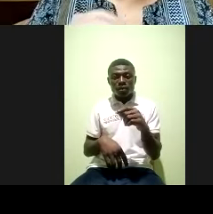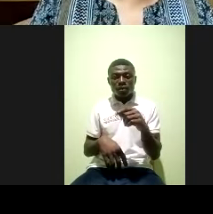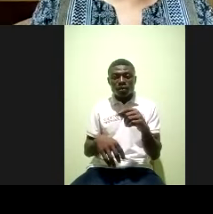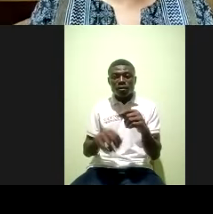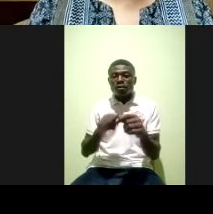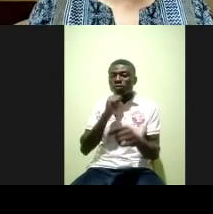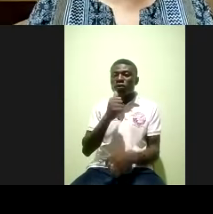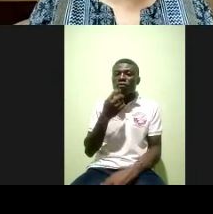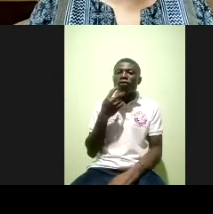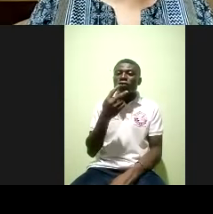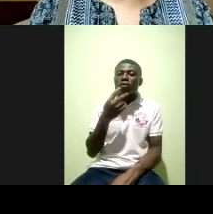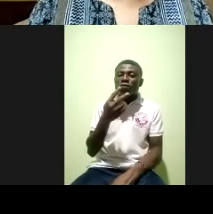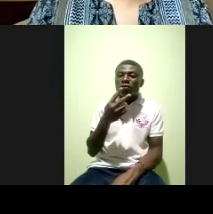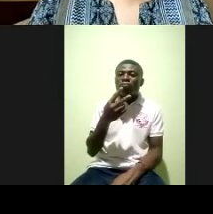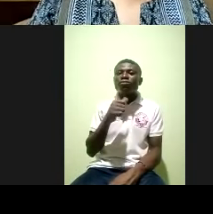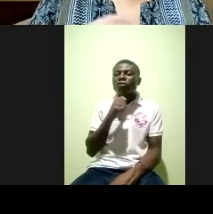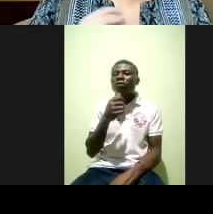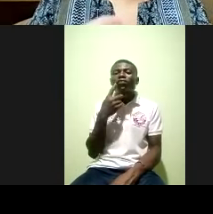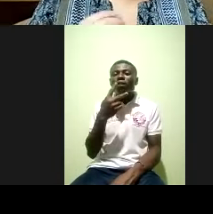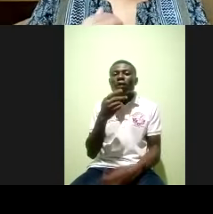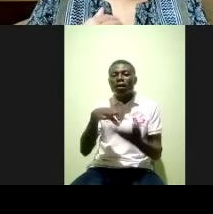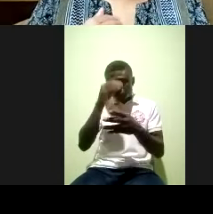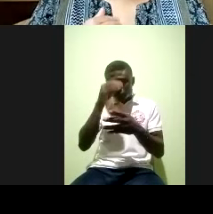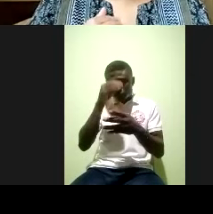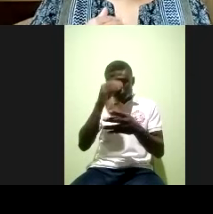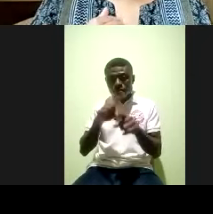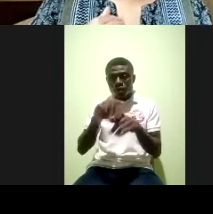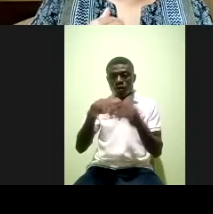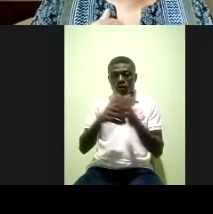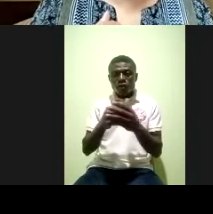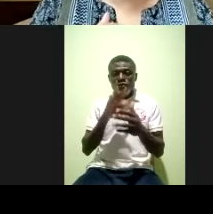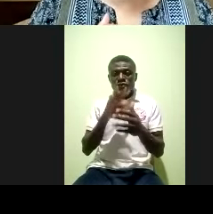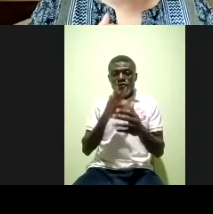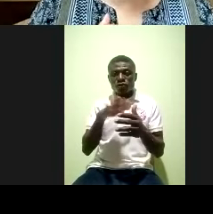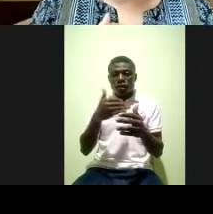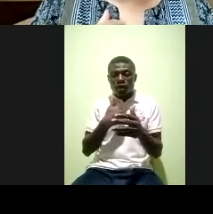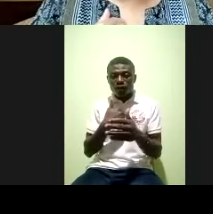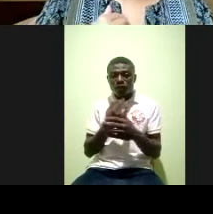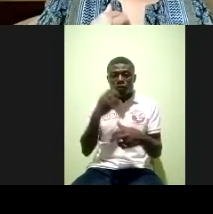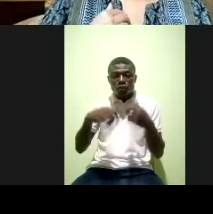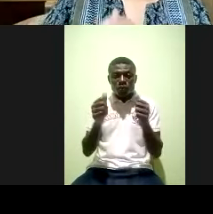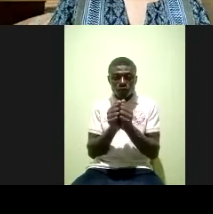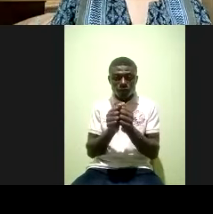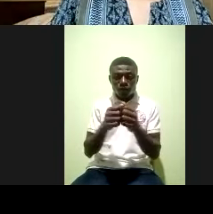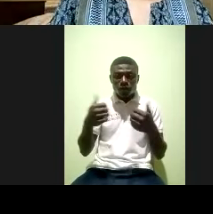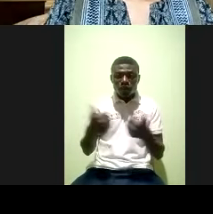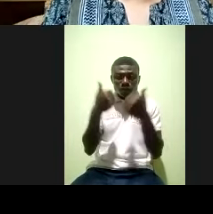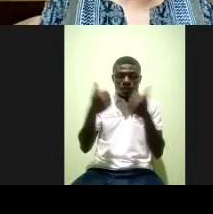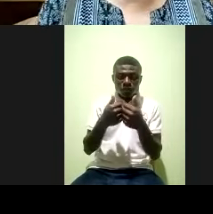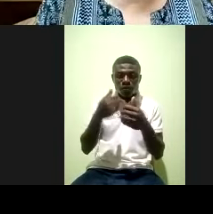Non-verbal learning disabilities, where the children have problems or challenges in interpreting